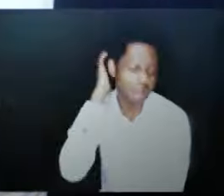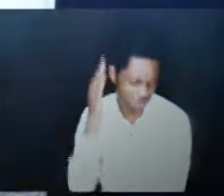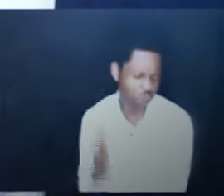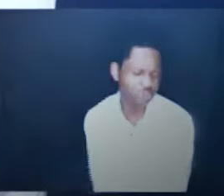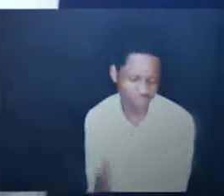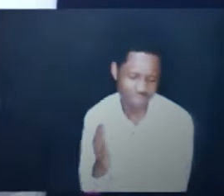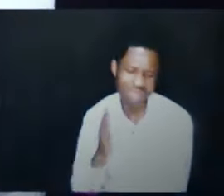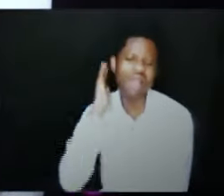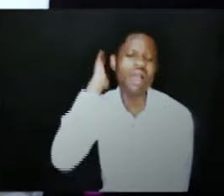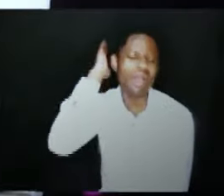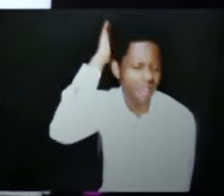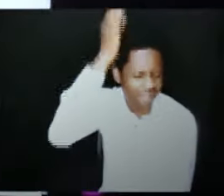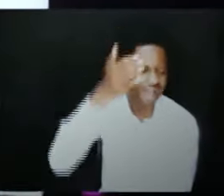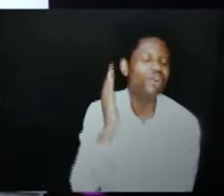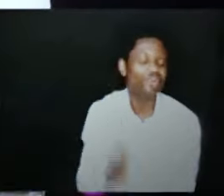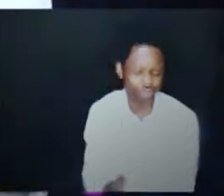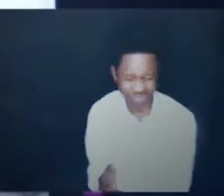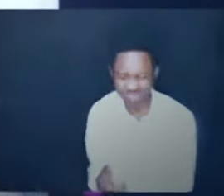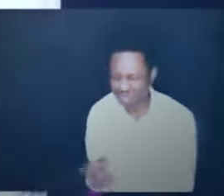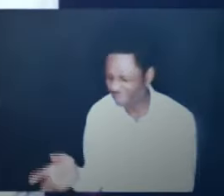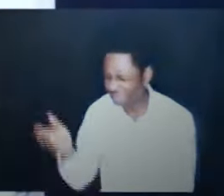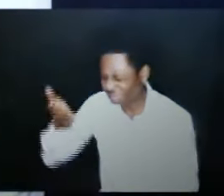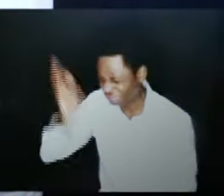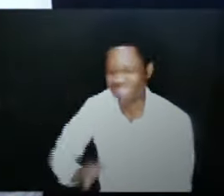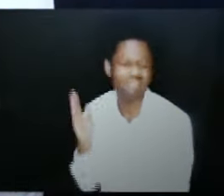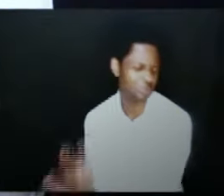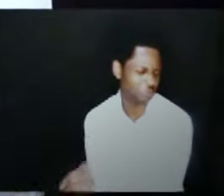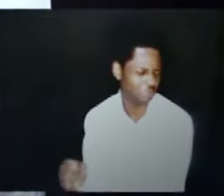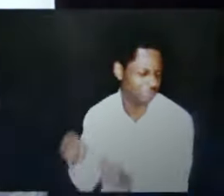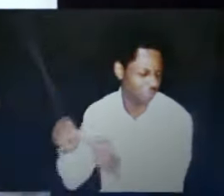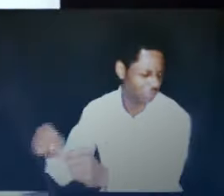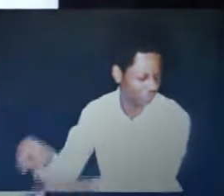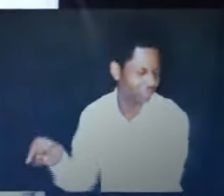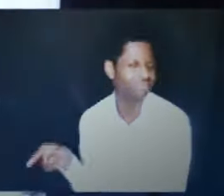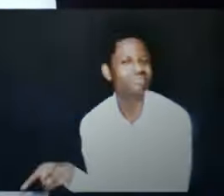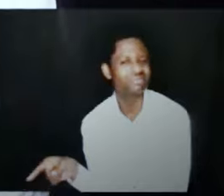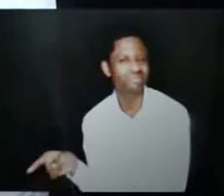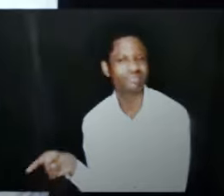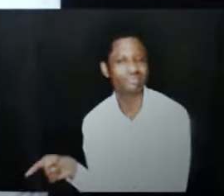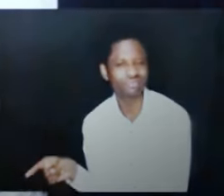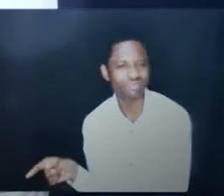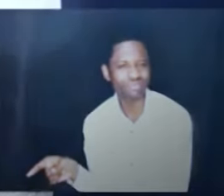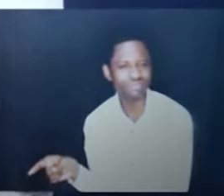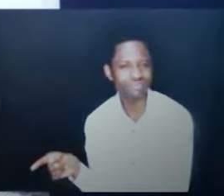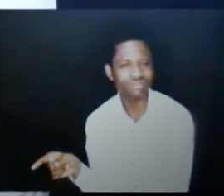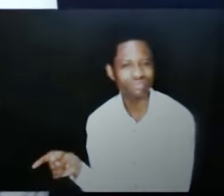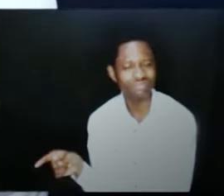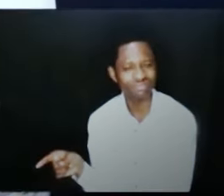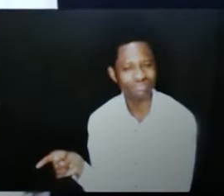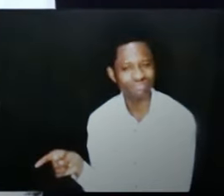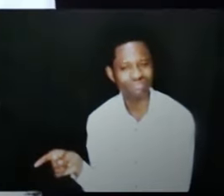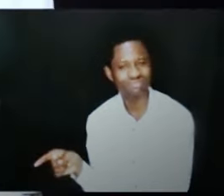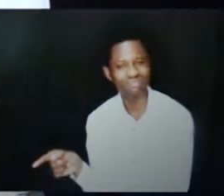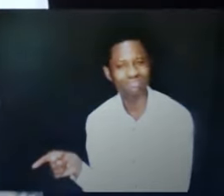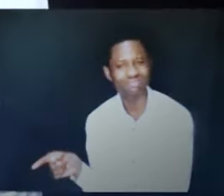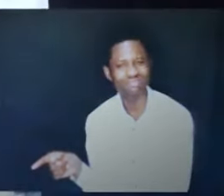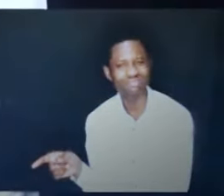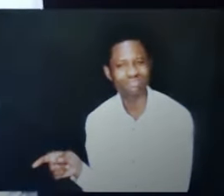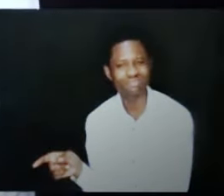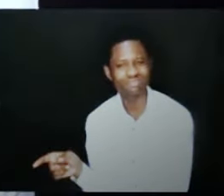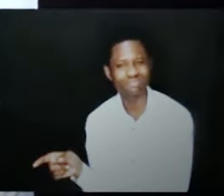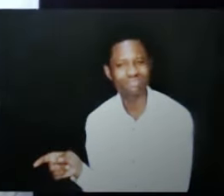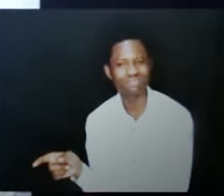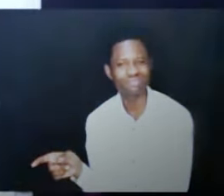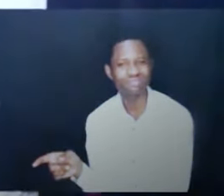Now, Osha, Bribia, Mono, Atesem, Bribia, a final honor. Now, Ahomete, because if you say, oh, you'll be a, oh, you'll need 3-4 power,